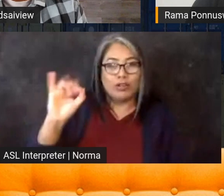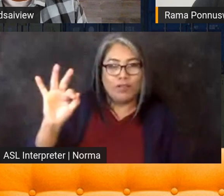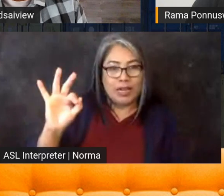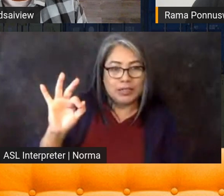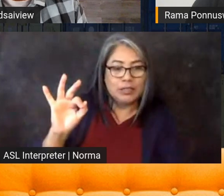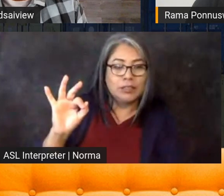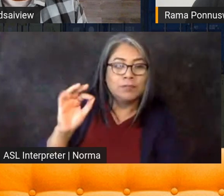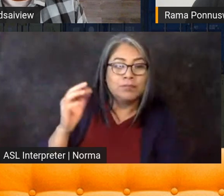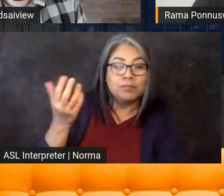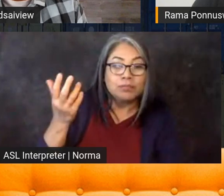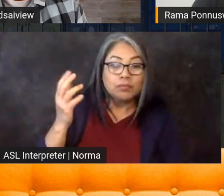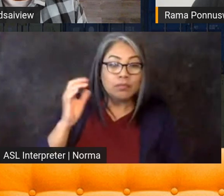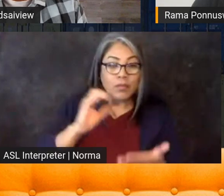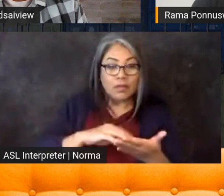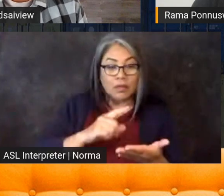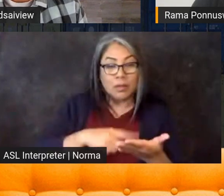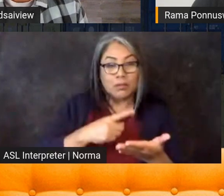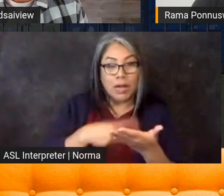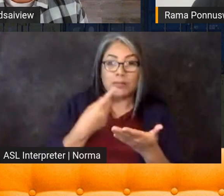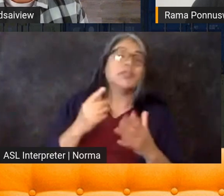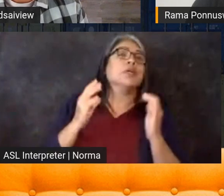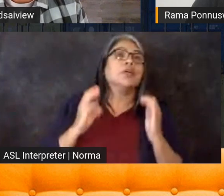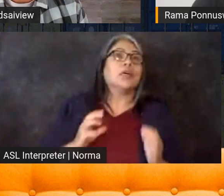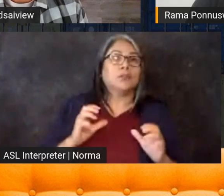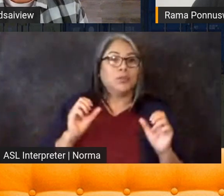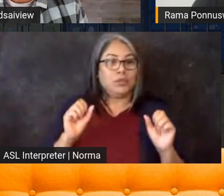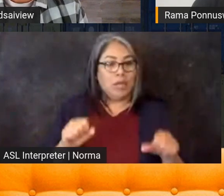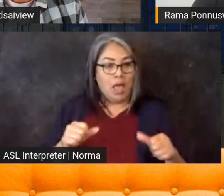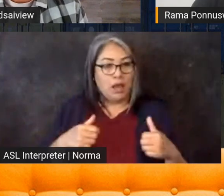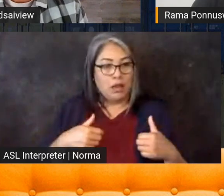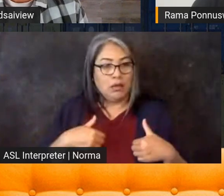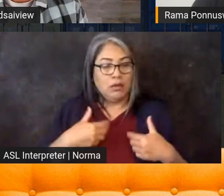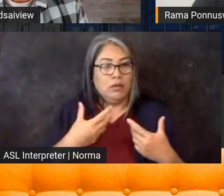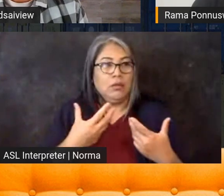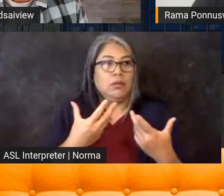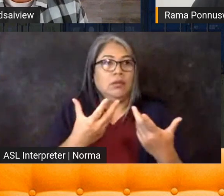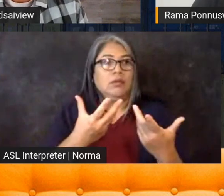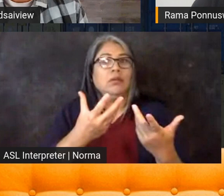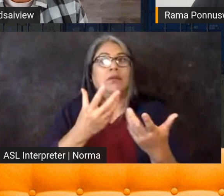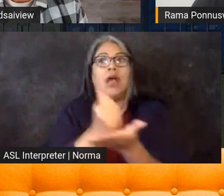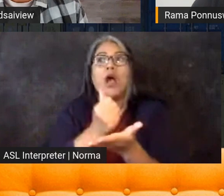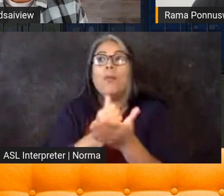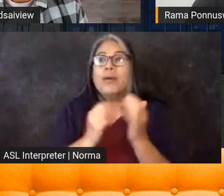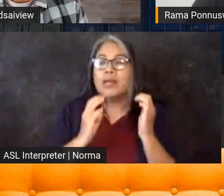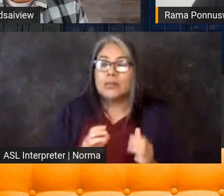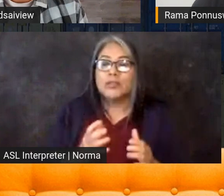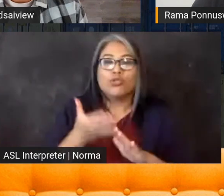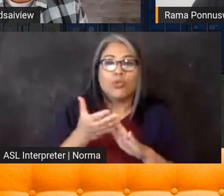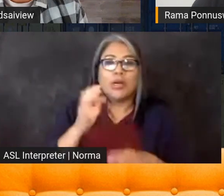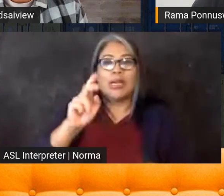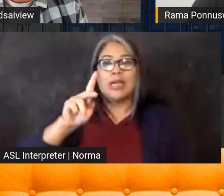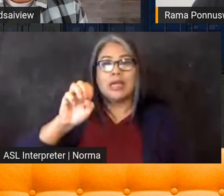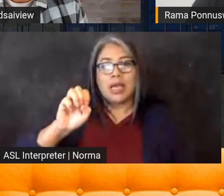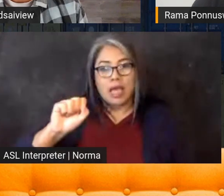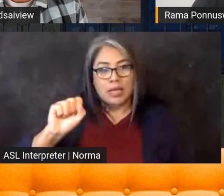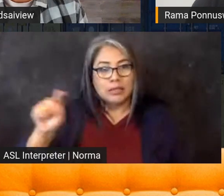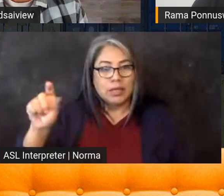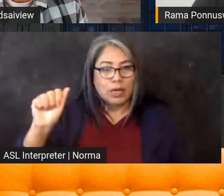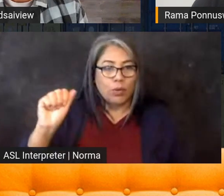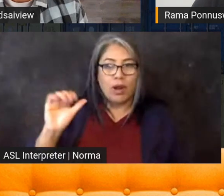which we can build Cluster API providers and help customers to run EKS Anywhere on the infrastructure that